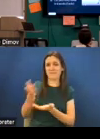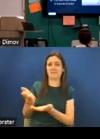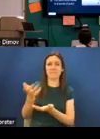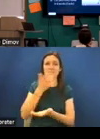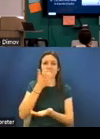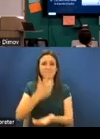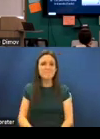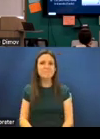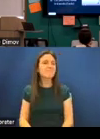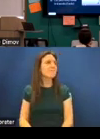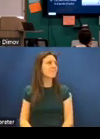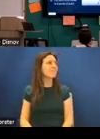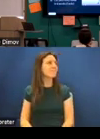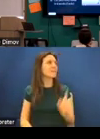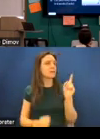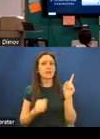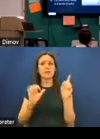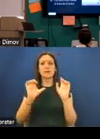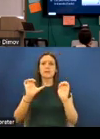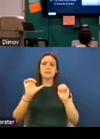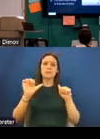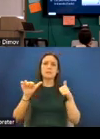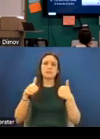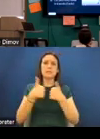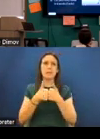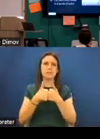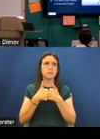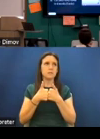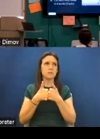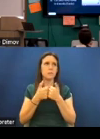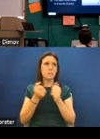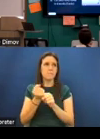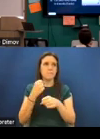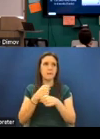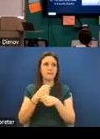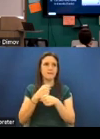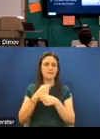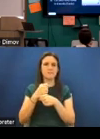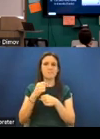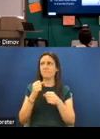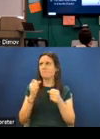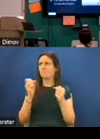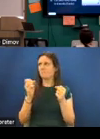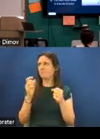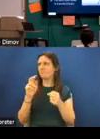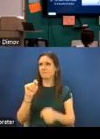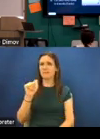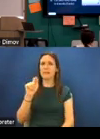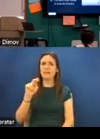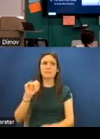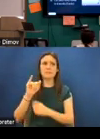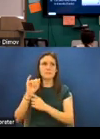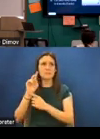Okay. Challenges formed tenacity, my greatest gift. That's me. So